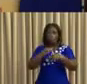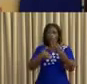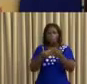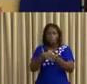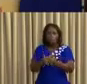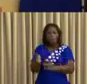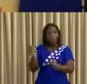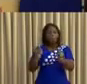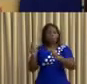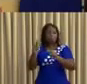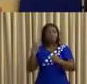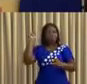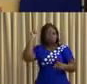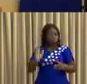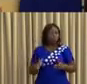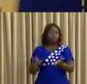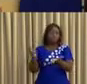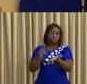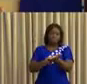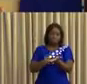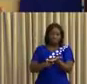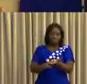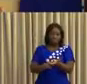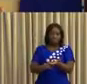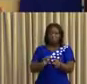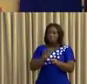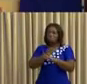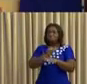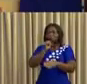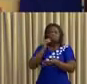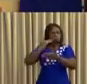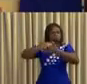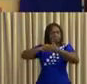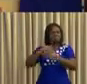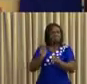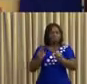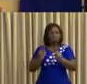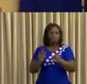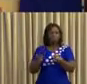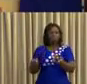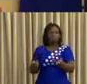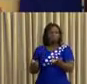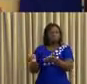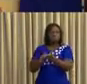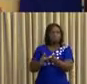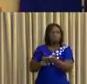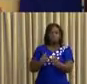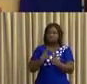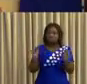voters will be registered. No disenfranchisement of voters is contemplated by them.